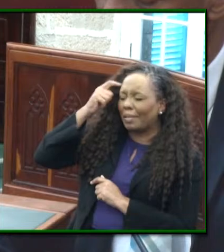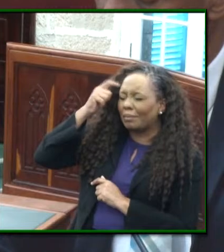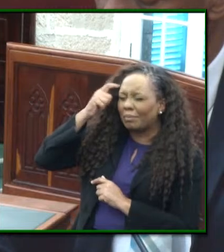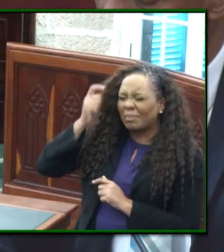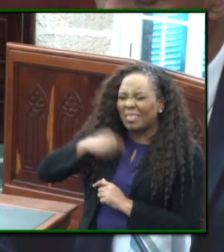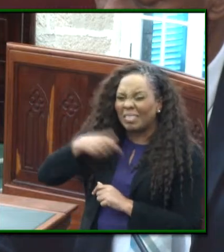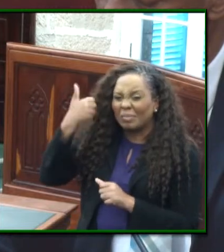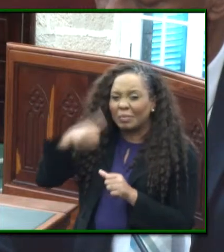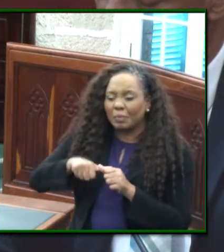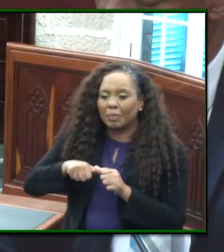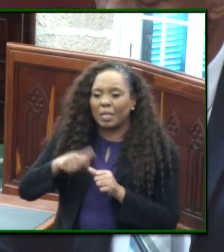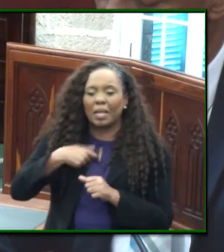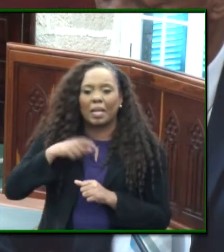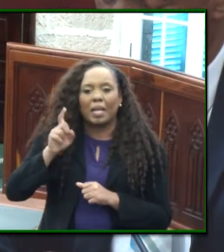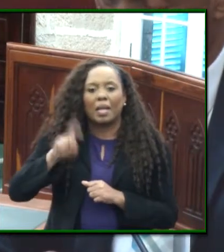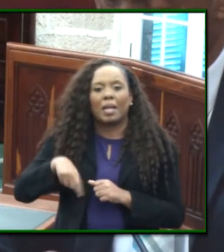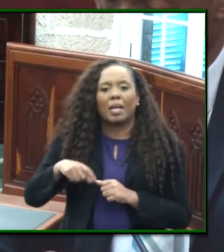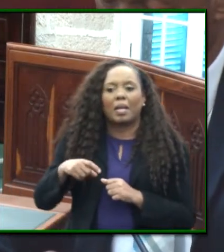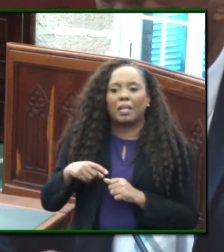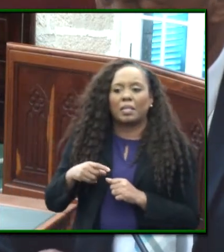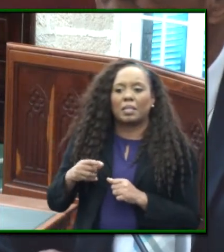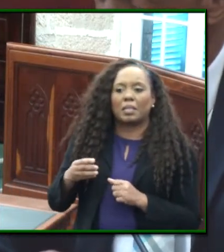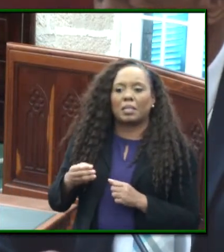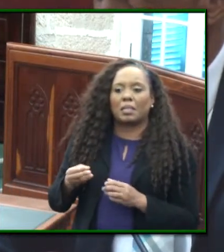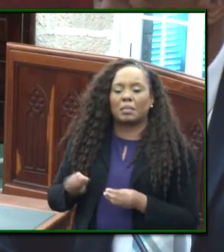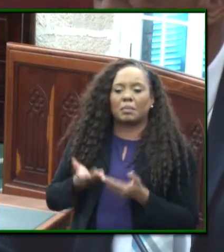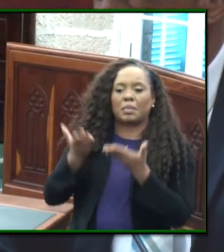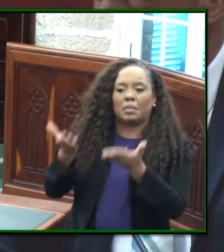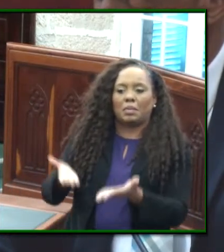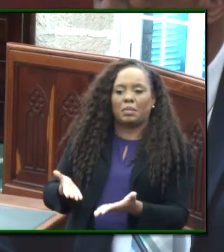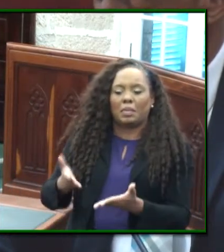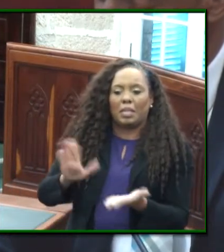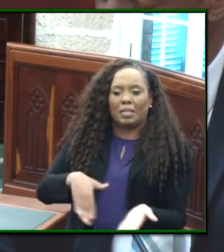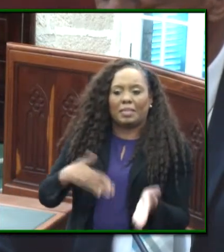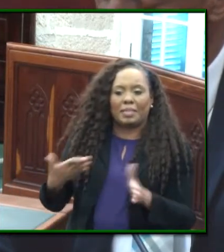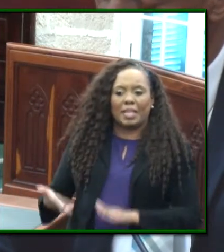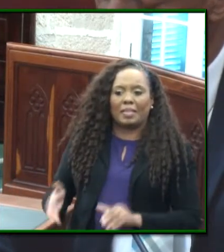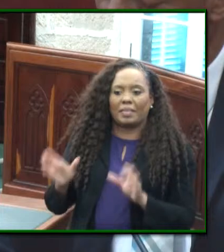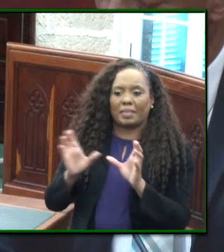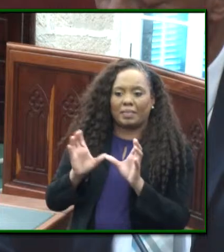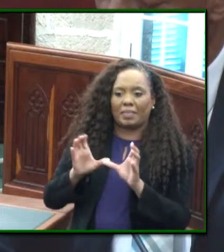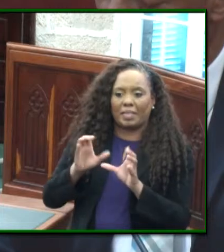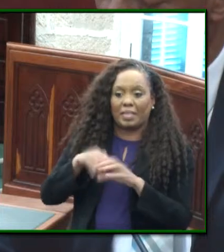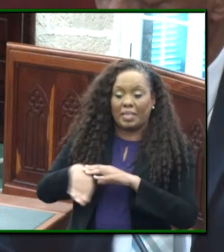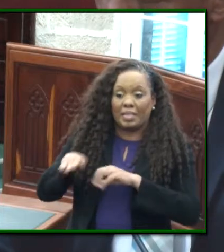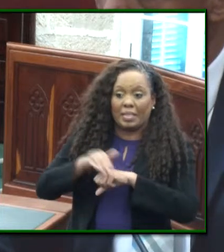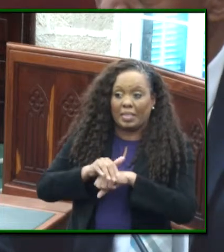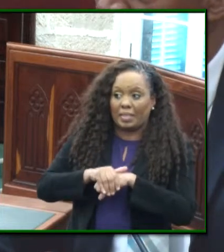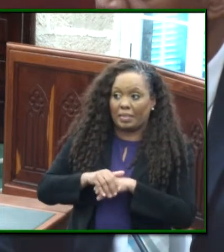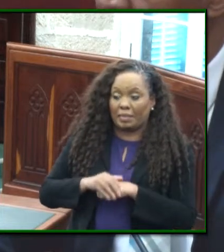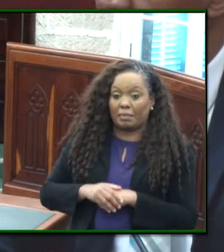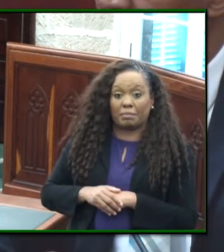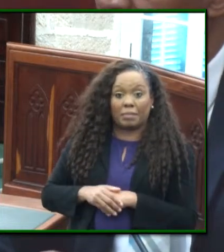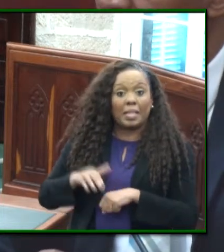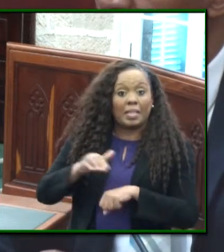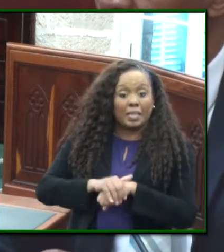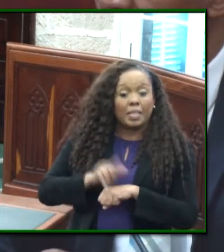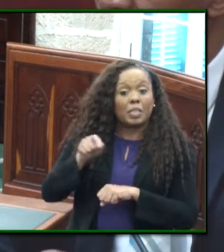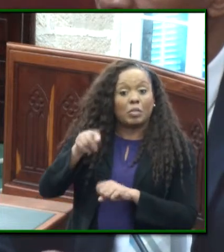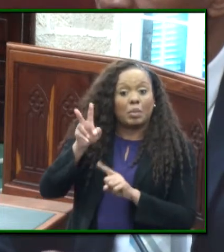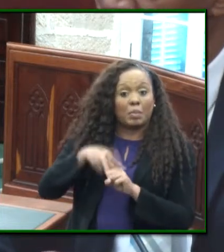a death certificate from England. And in England, you apply for your death certificate online, they send